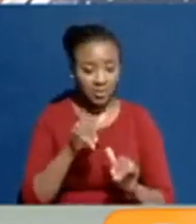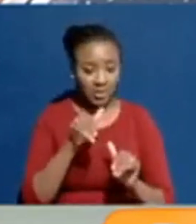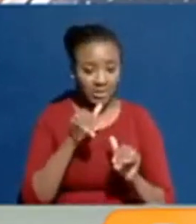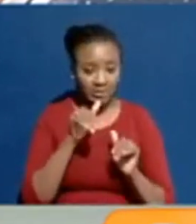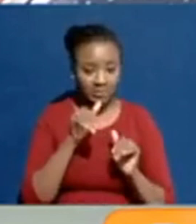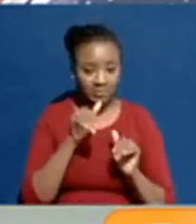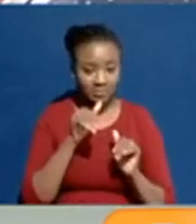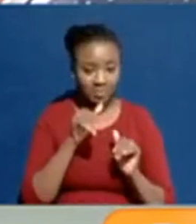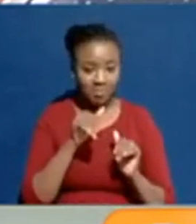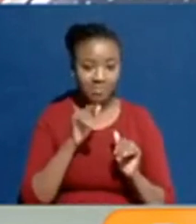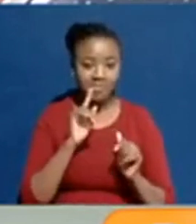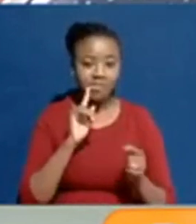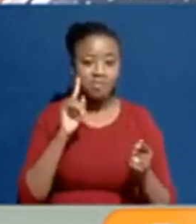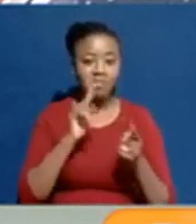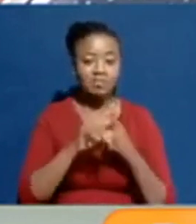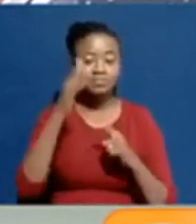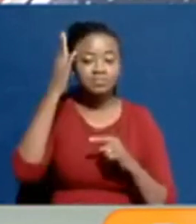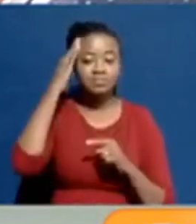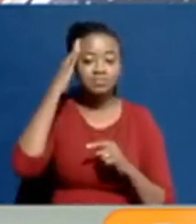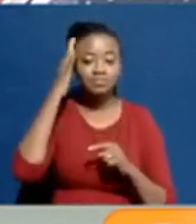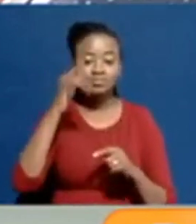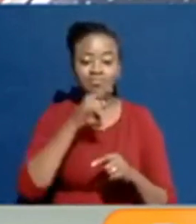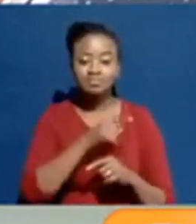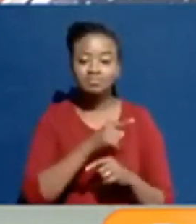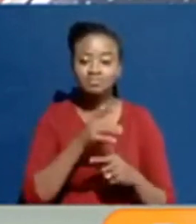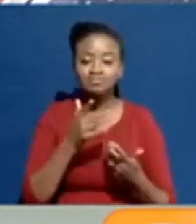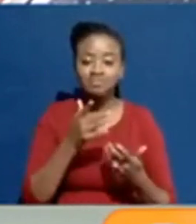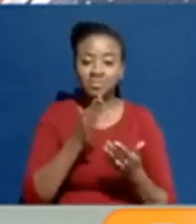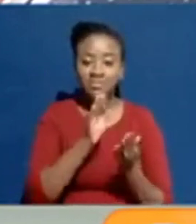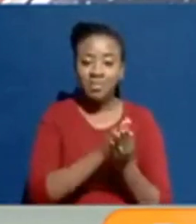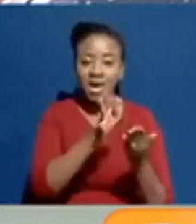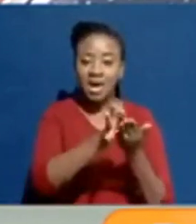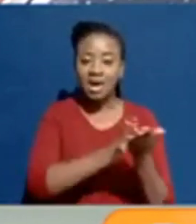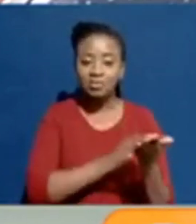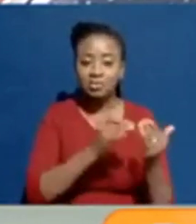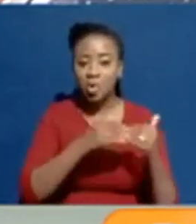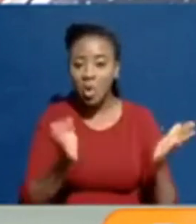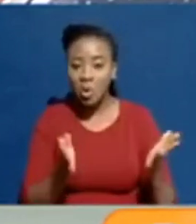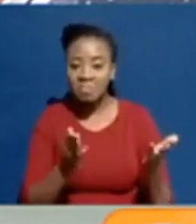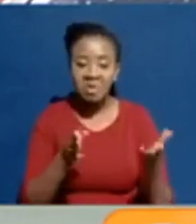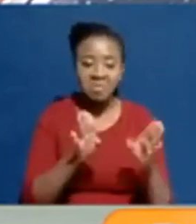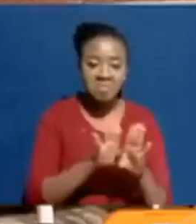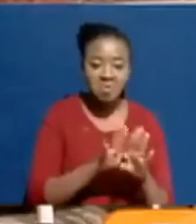longer before knowing the fate of her frozen bank accounts.